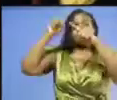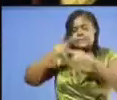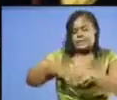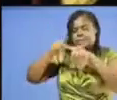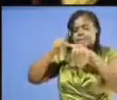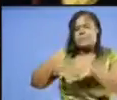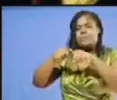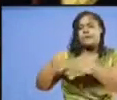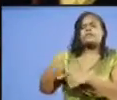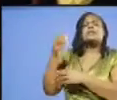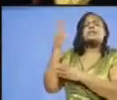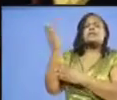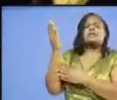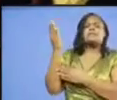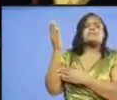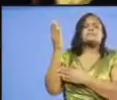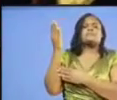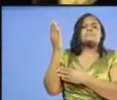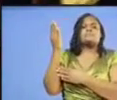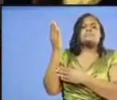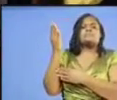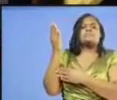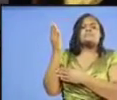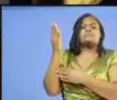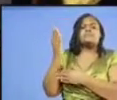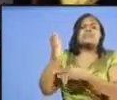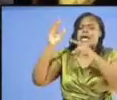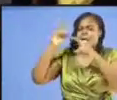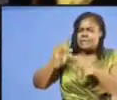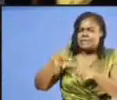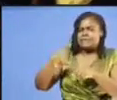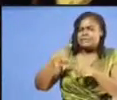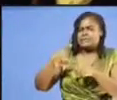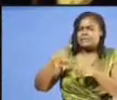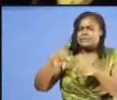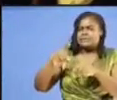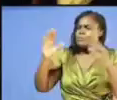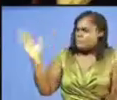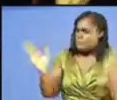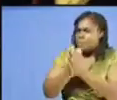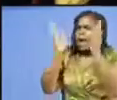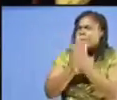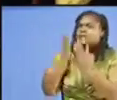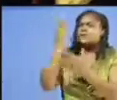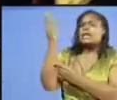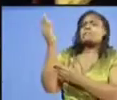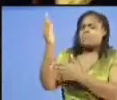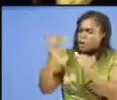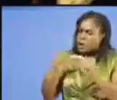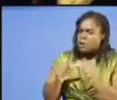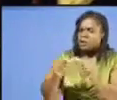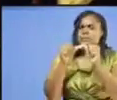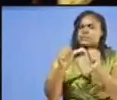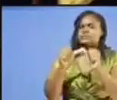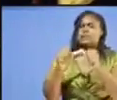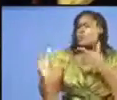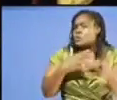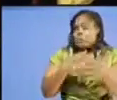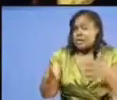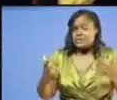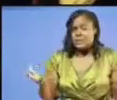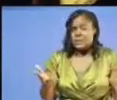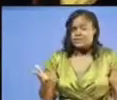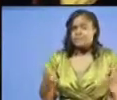your hymnal and rejoice again. Pick up your praise and sing again. Because he's